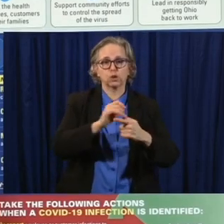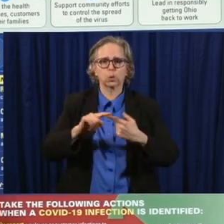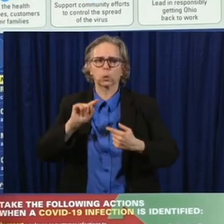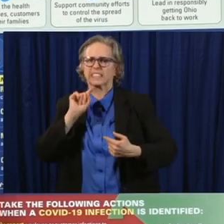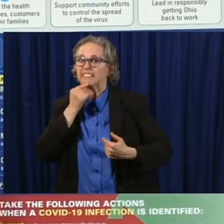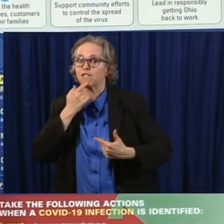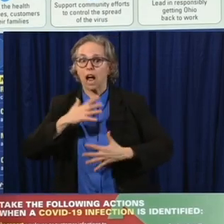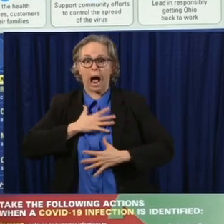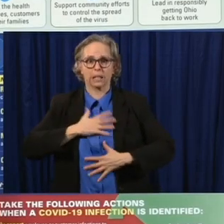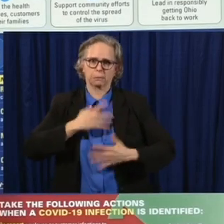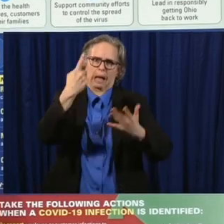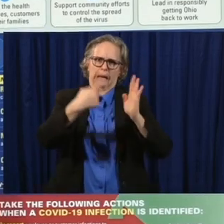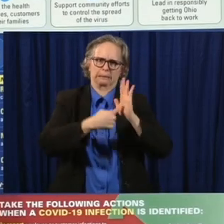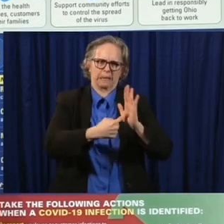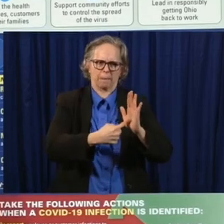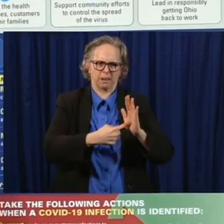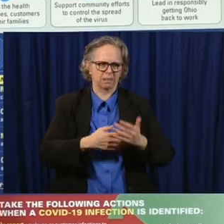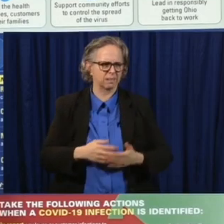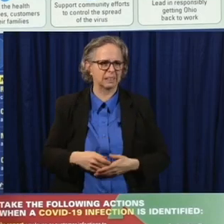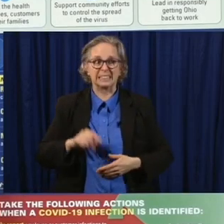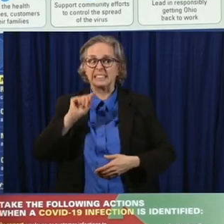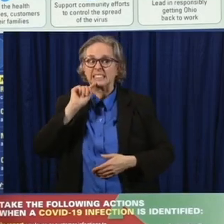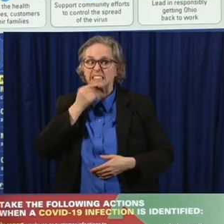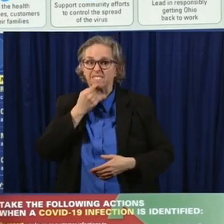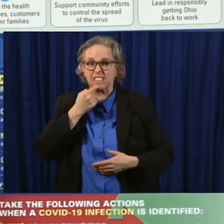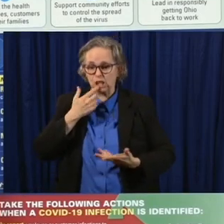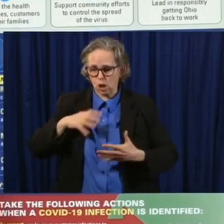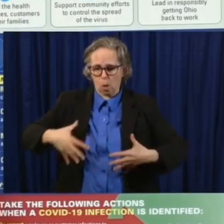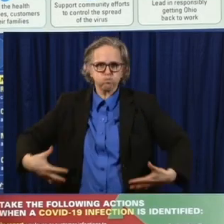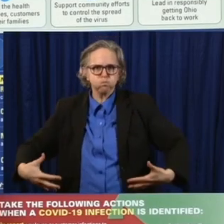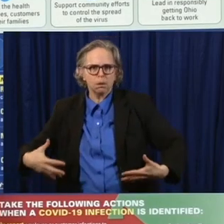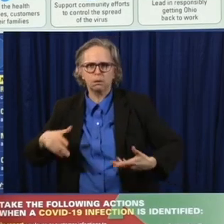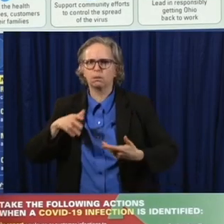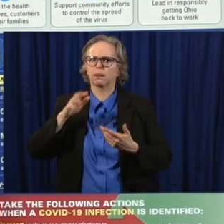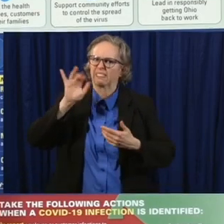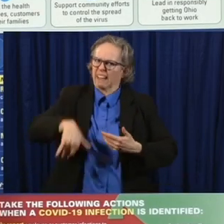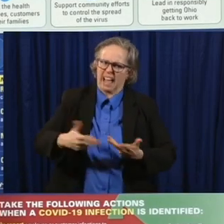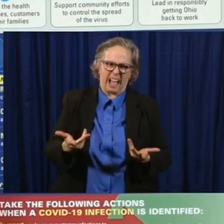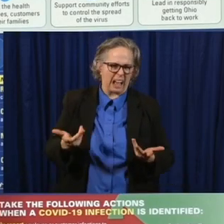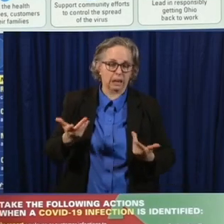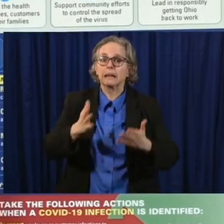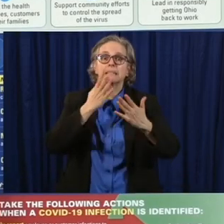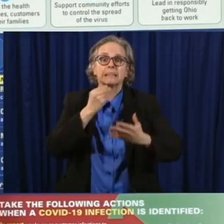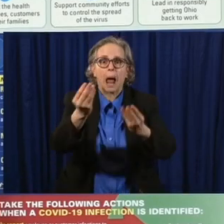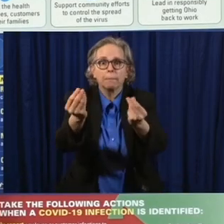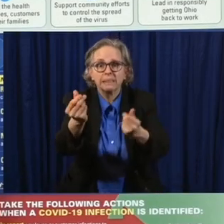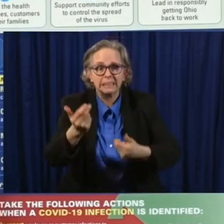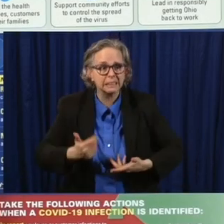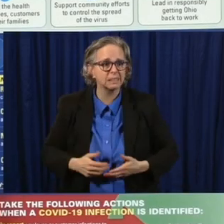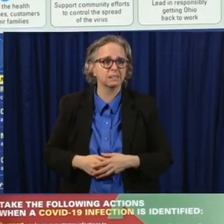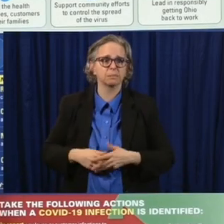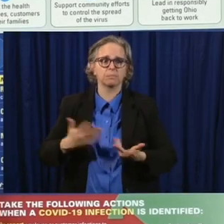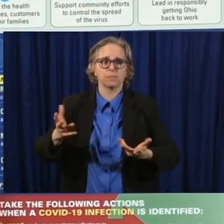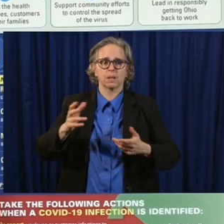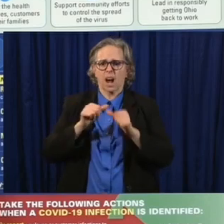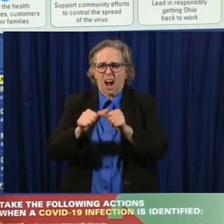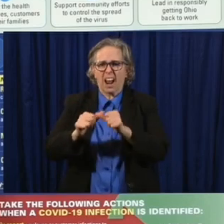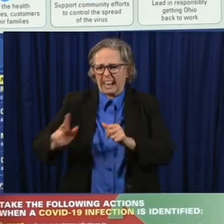severe obesity, diabetes, chronic kidney disease, undergoing dialysis, liver